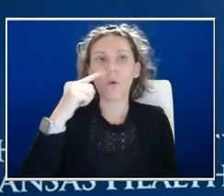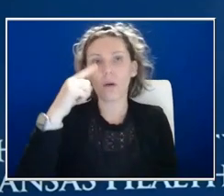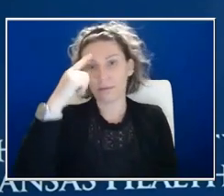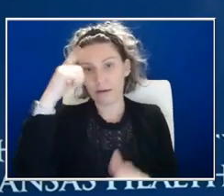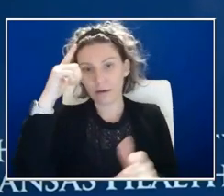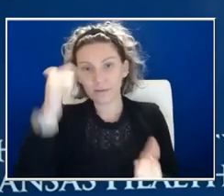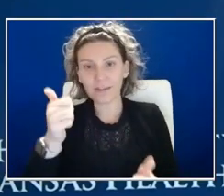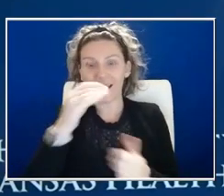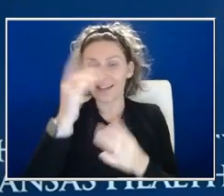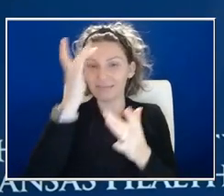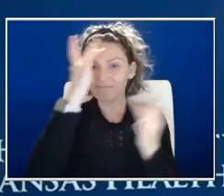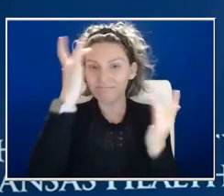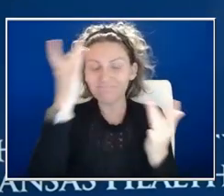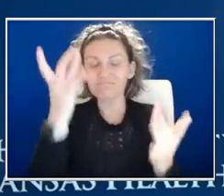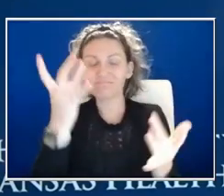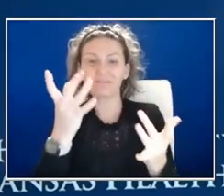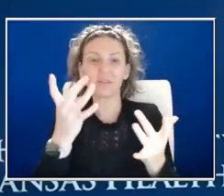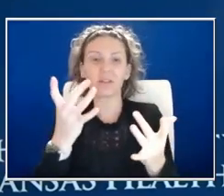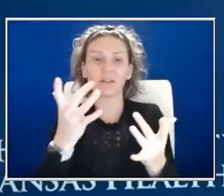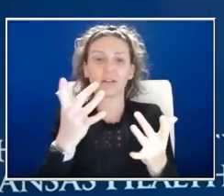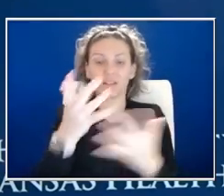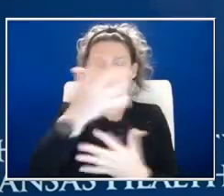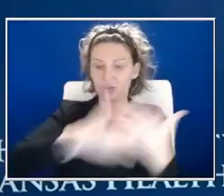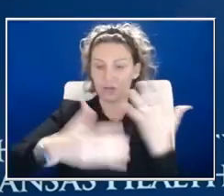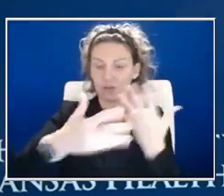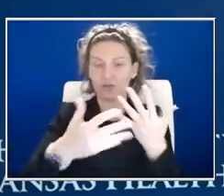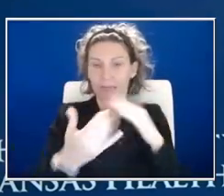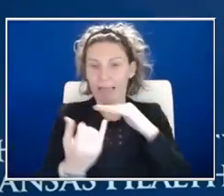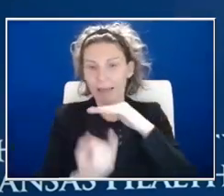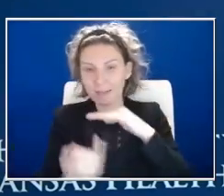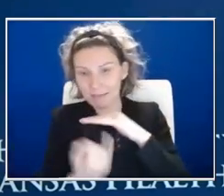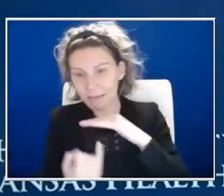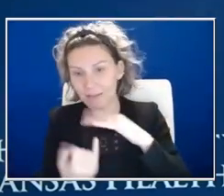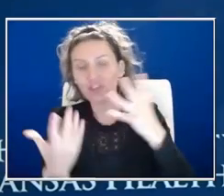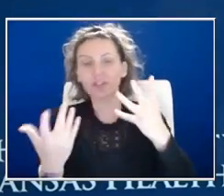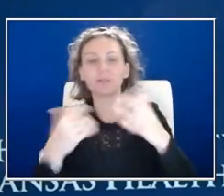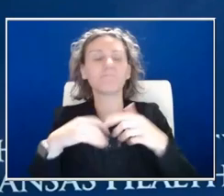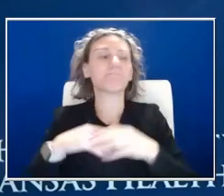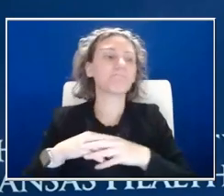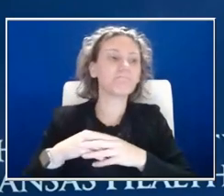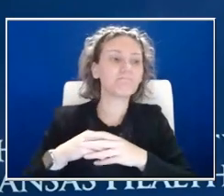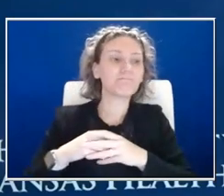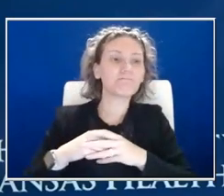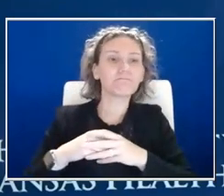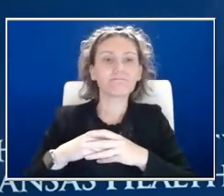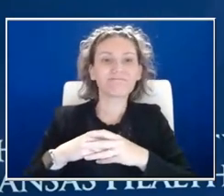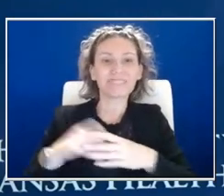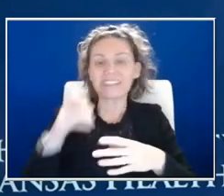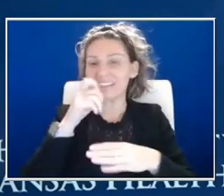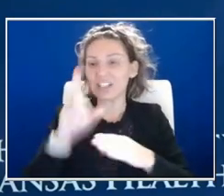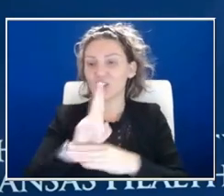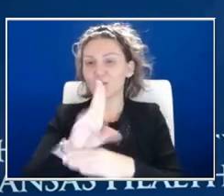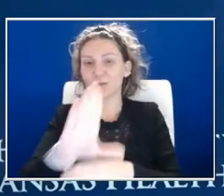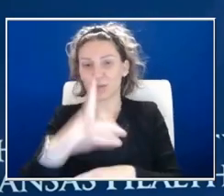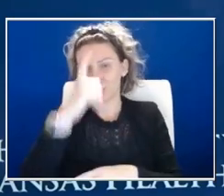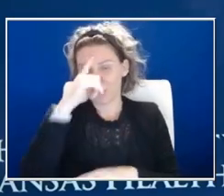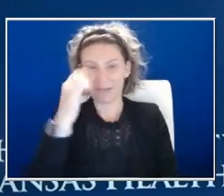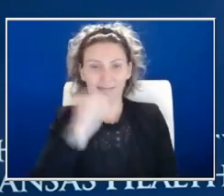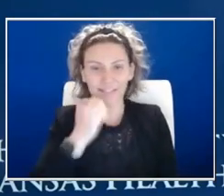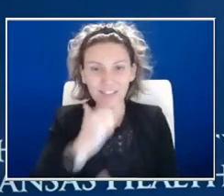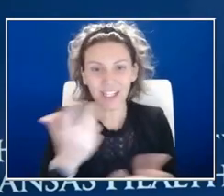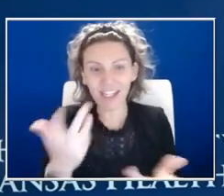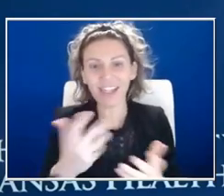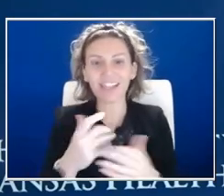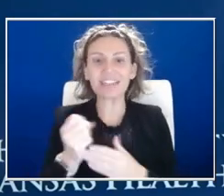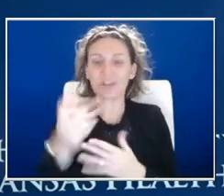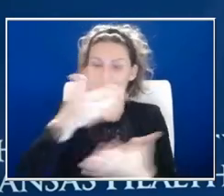are social isolation and not, I guess, using your brain on a regular basis. So interacting with friends